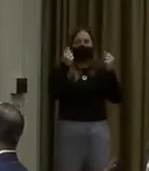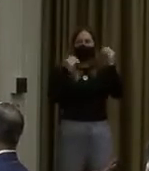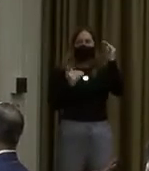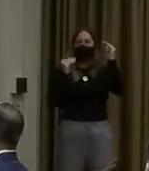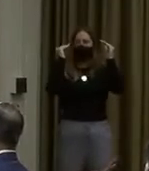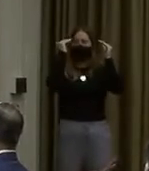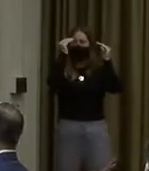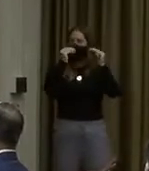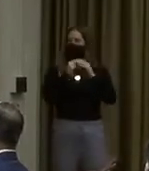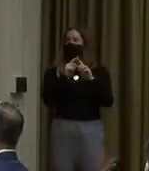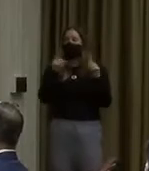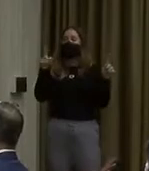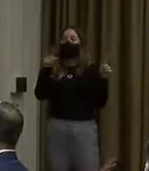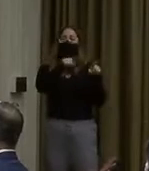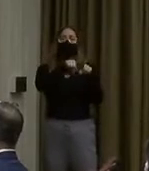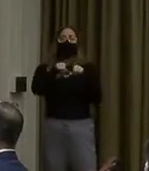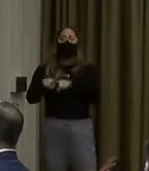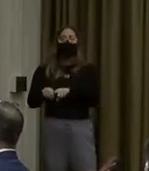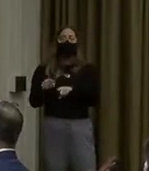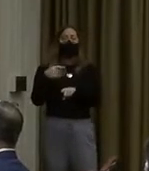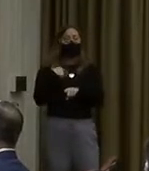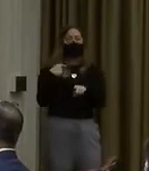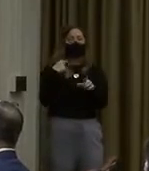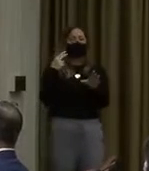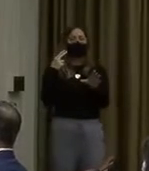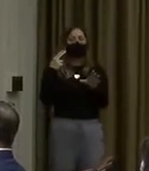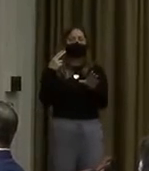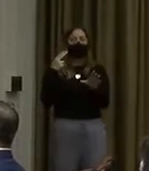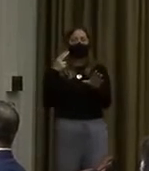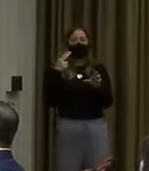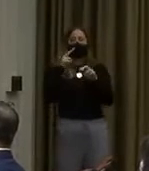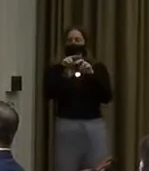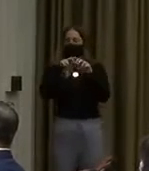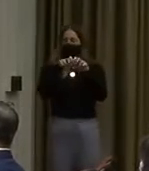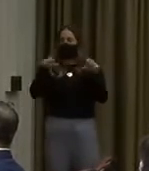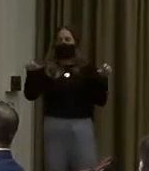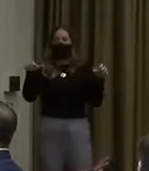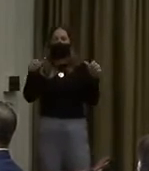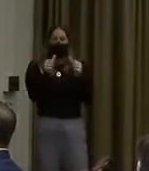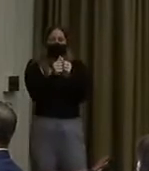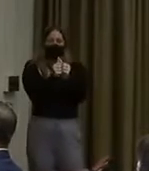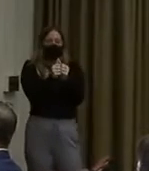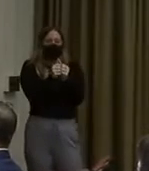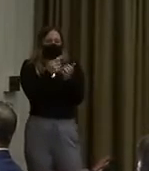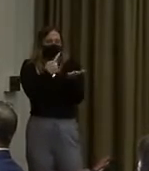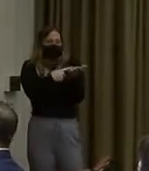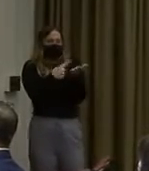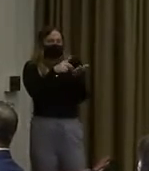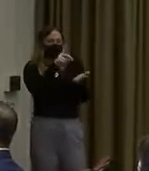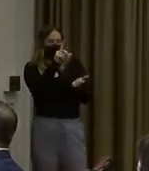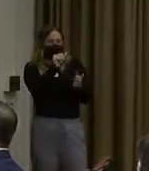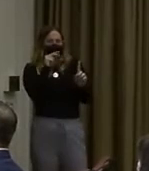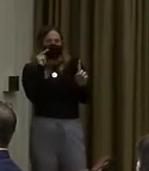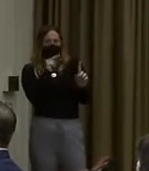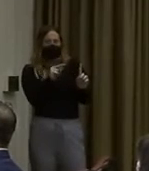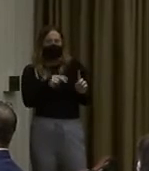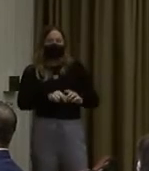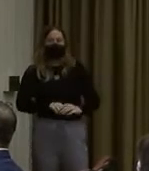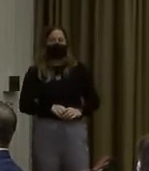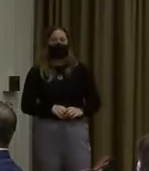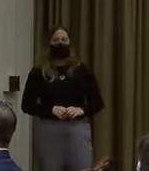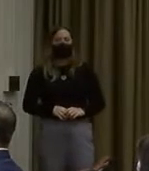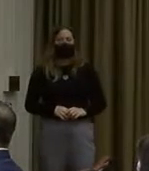today. But I also, I was part of a panel yesterday that looked at disability. And so I really,